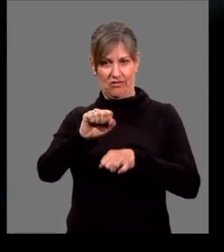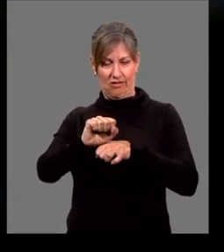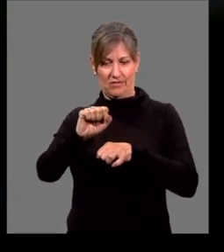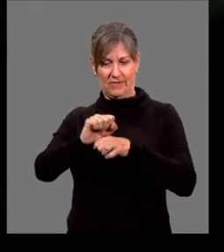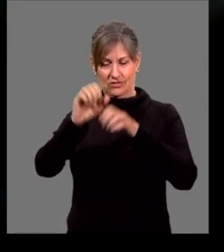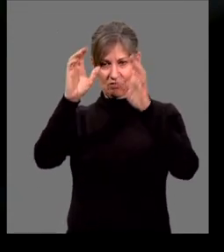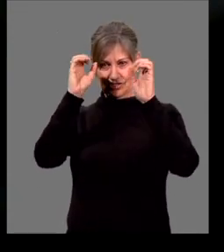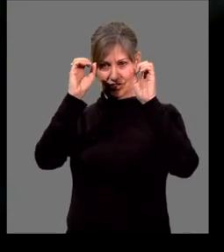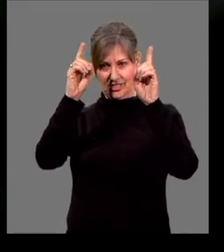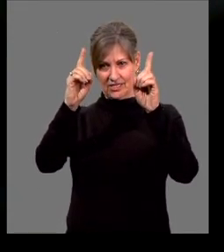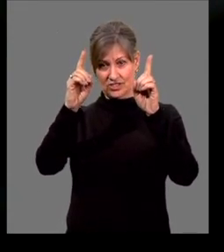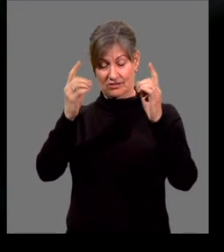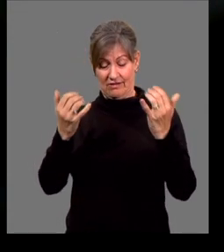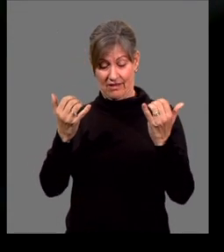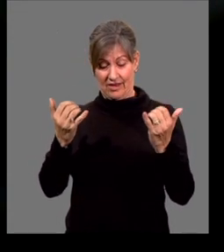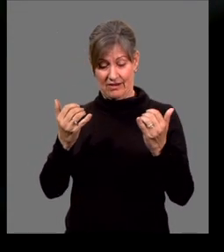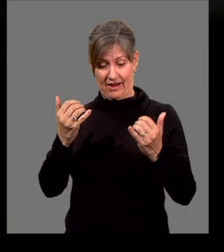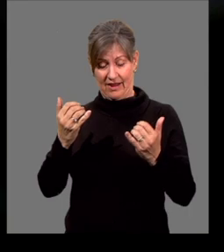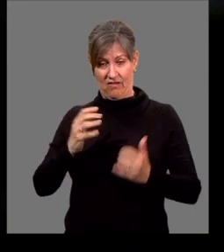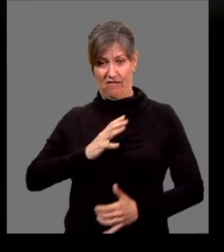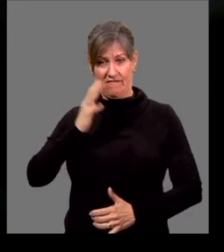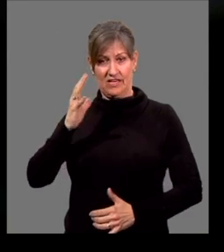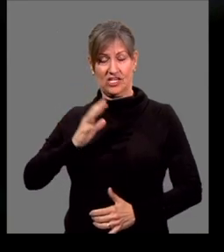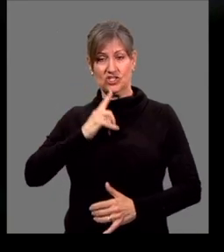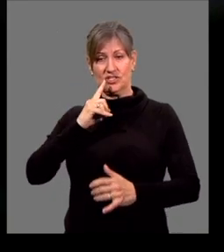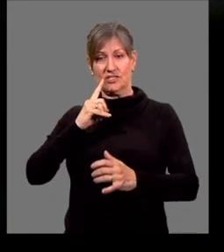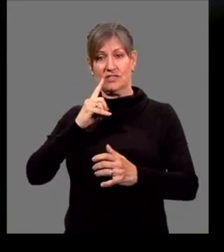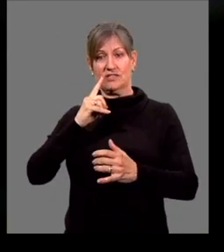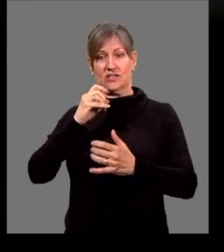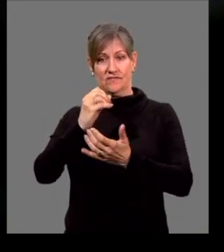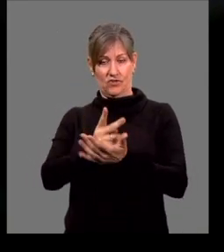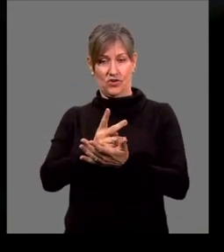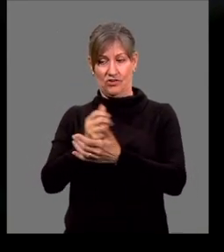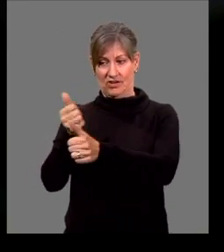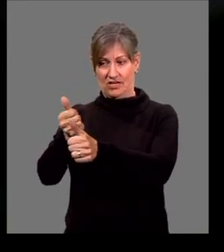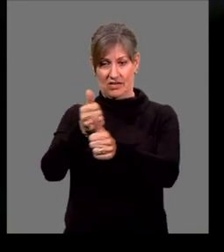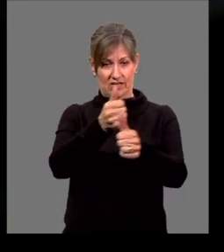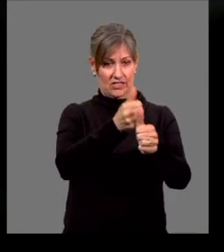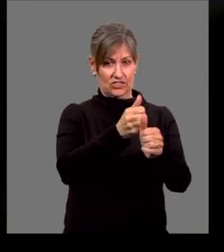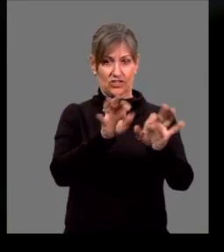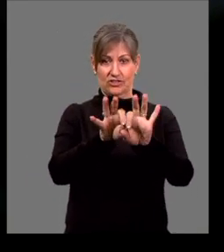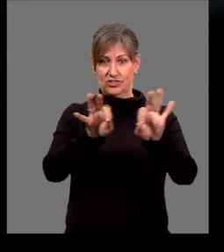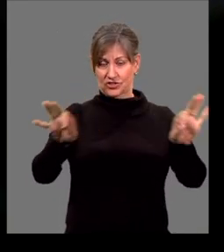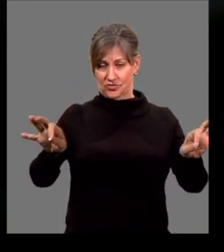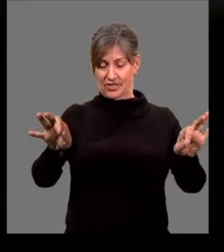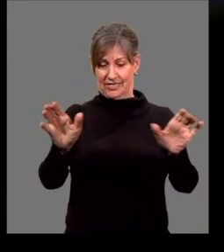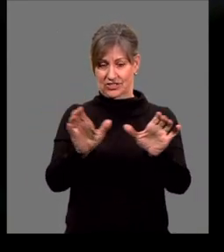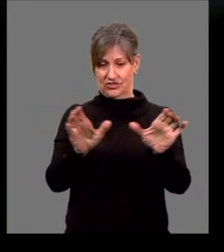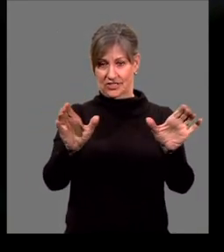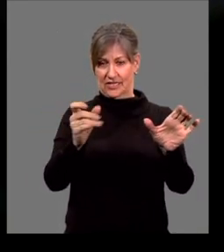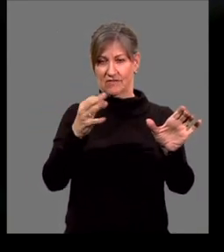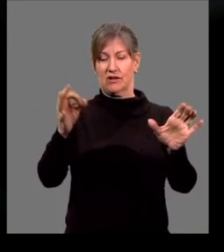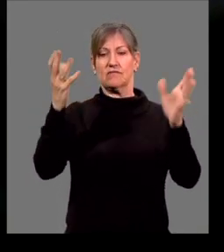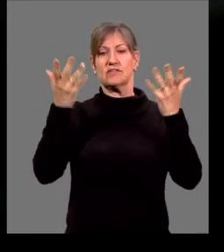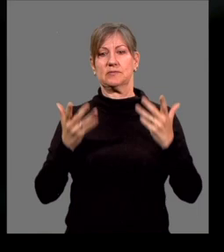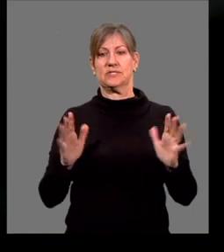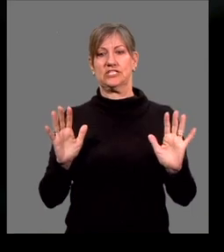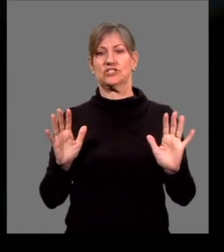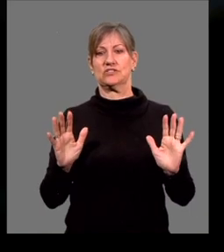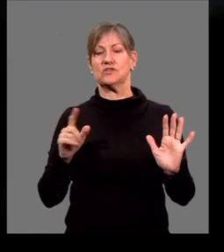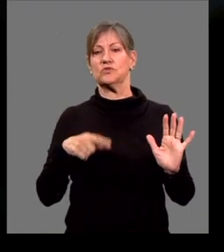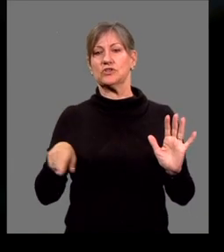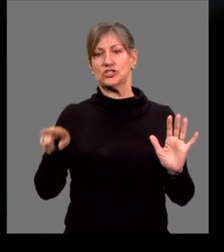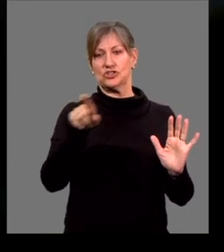Occupational Education, I hereby officially confer upon each of you the degree and certificate of